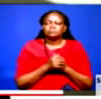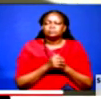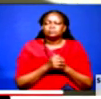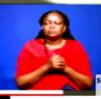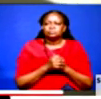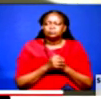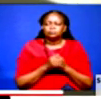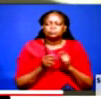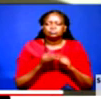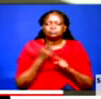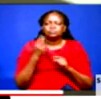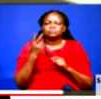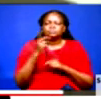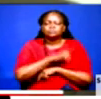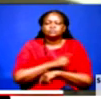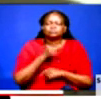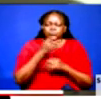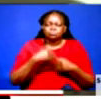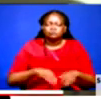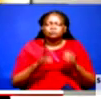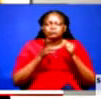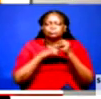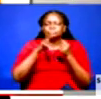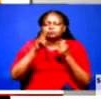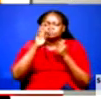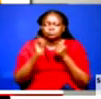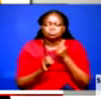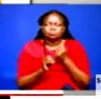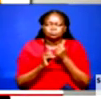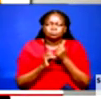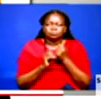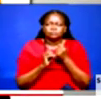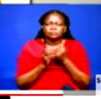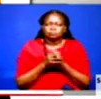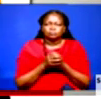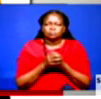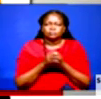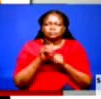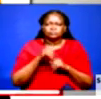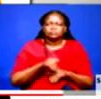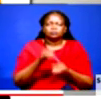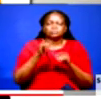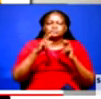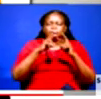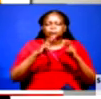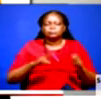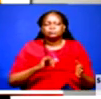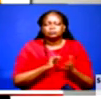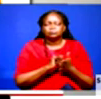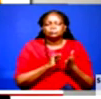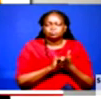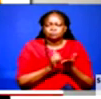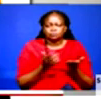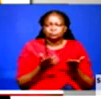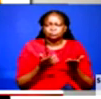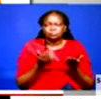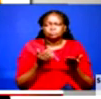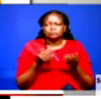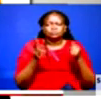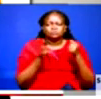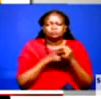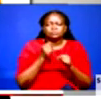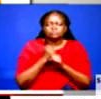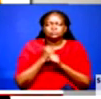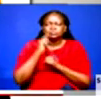2 days after birth. They were 72%. According to the survey, which is the seventh to be conducted in Kenya,